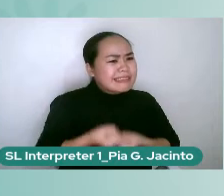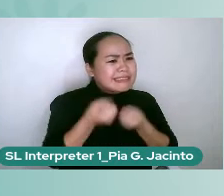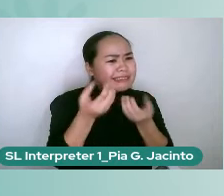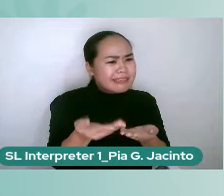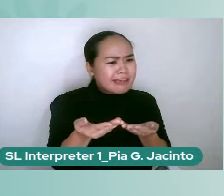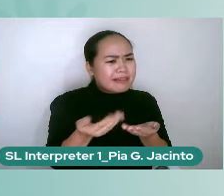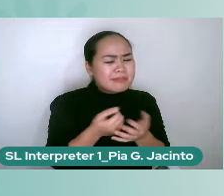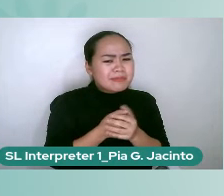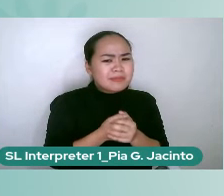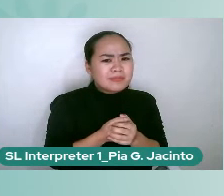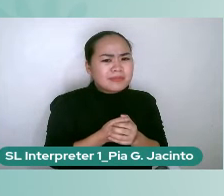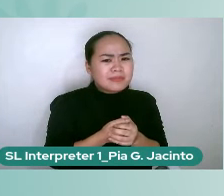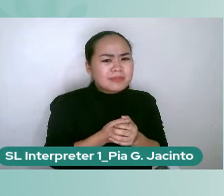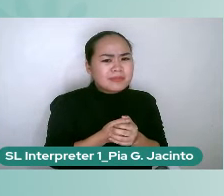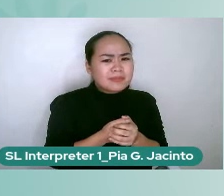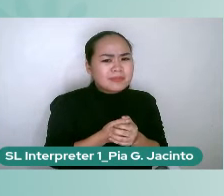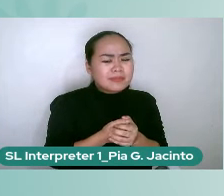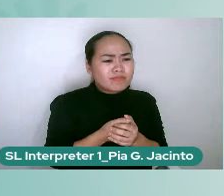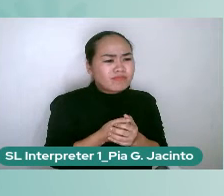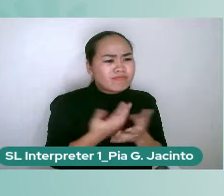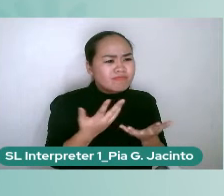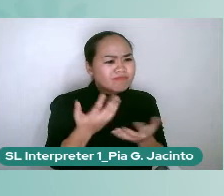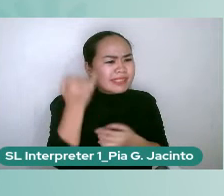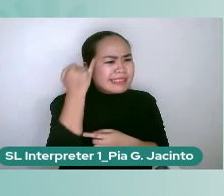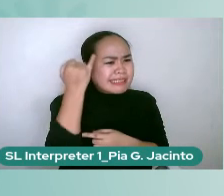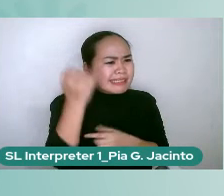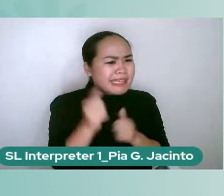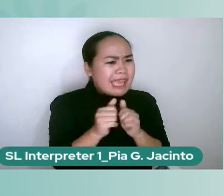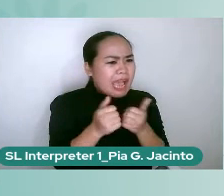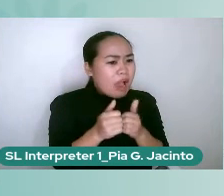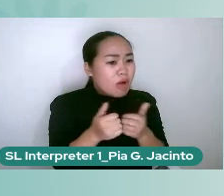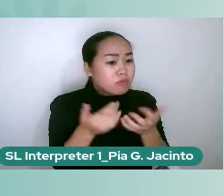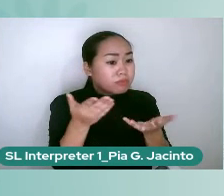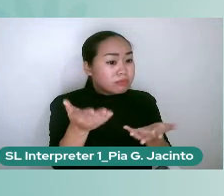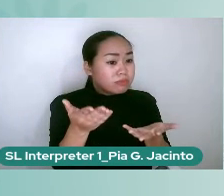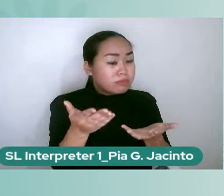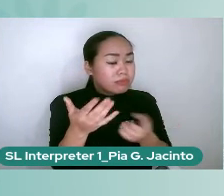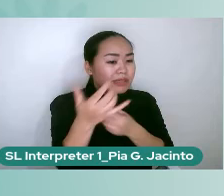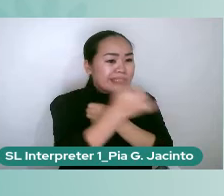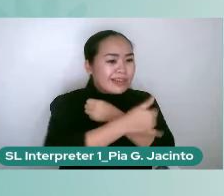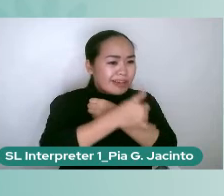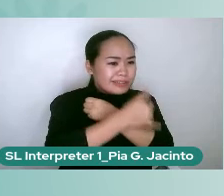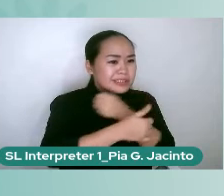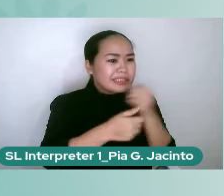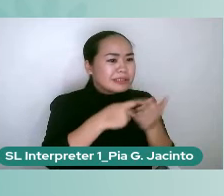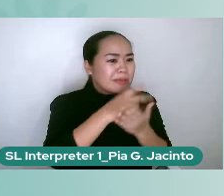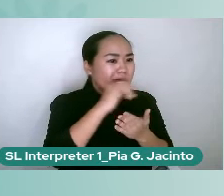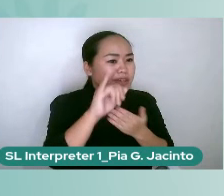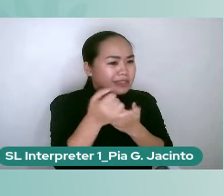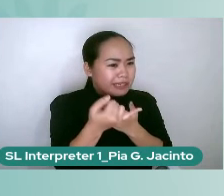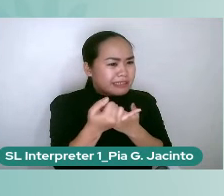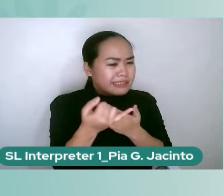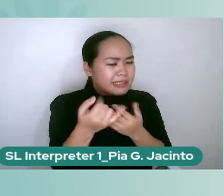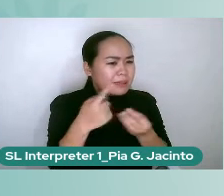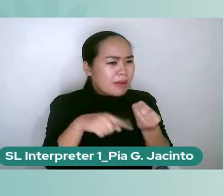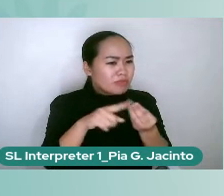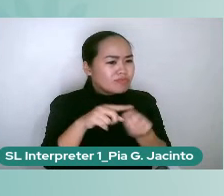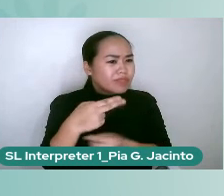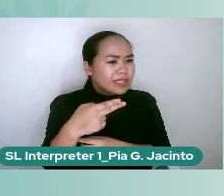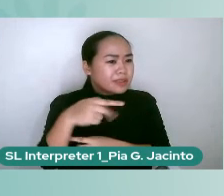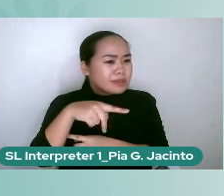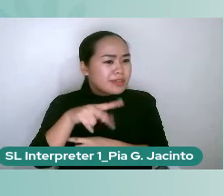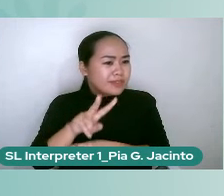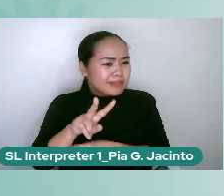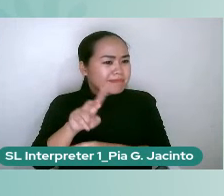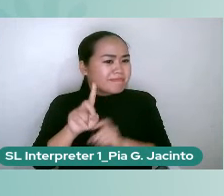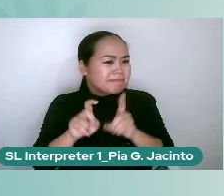our views of these platforms to countries and projects commencing with HPV testing.